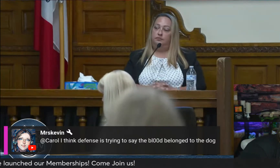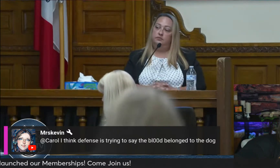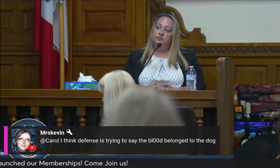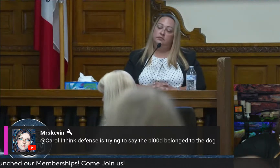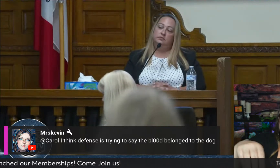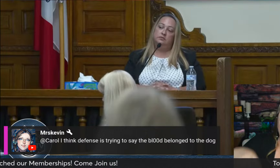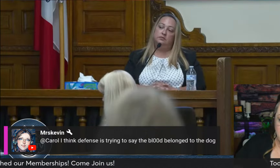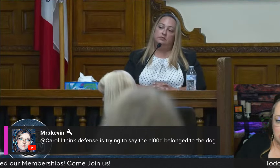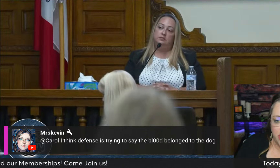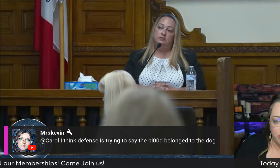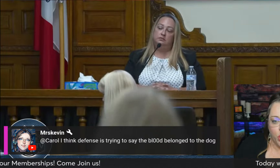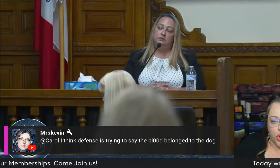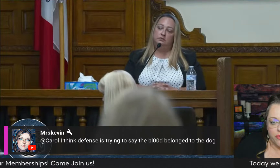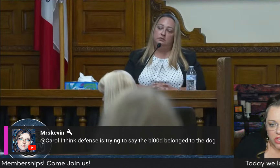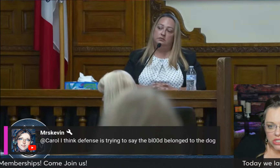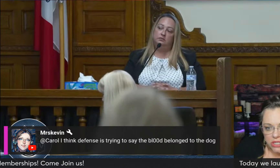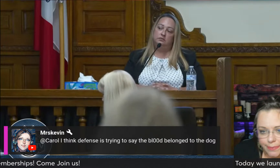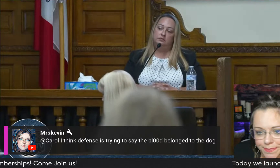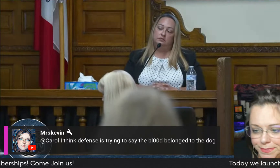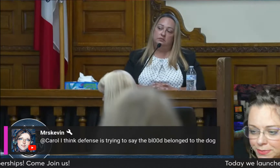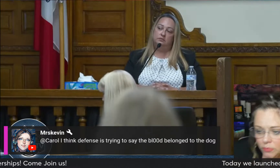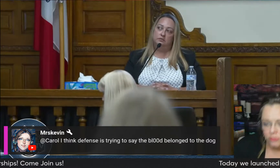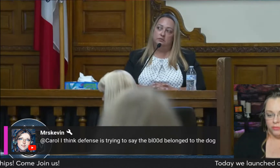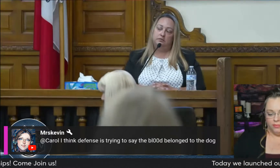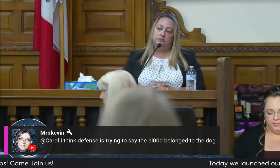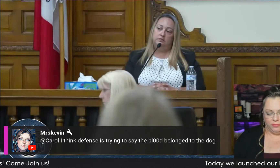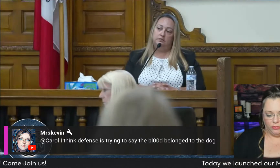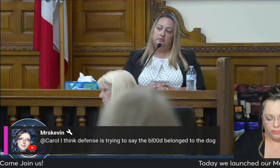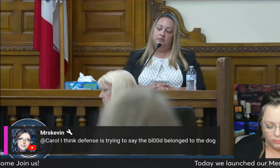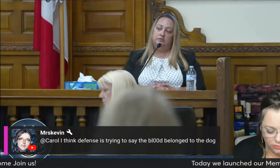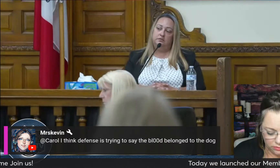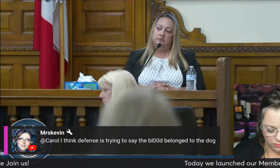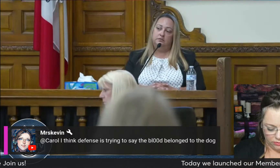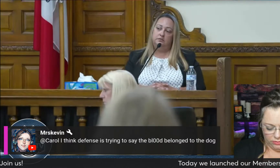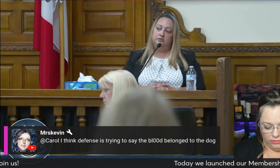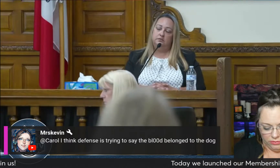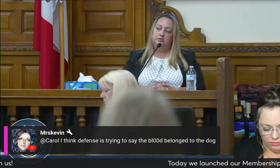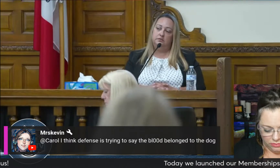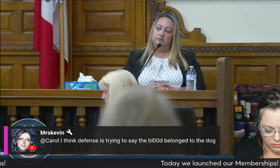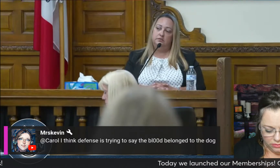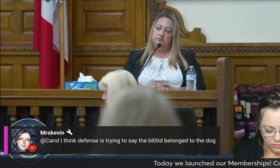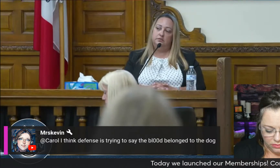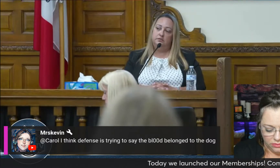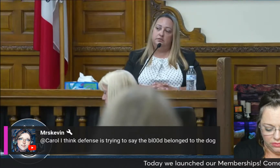So when With you're certainty, I answering can these say I'm bored of questions this. today about